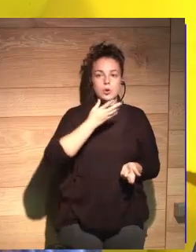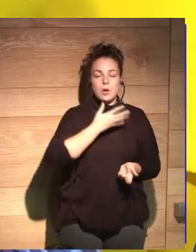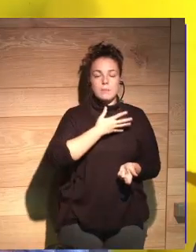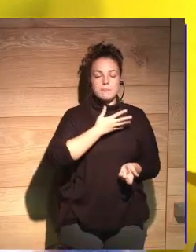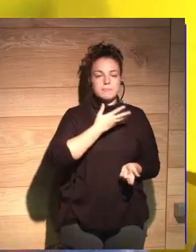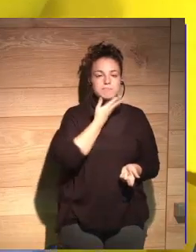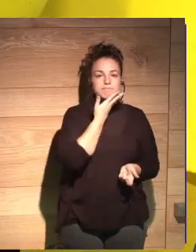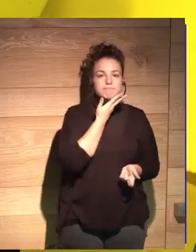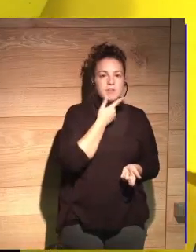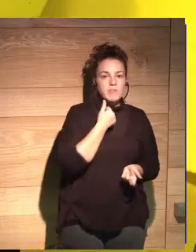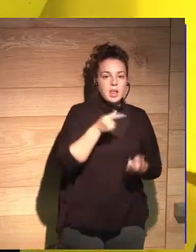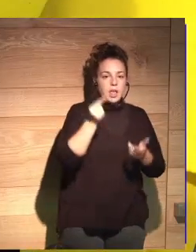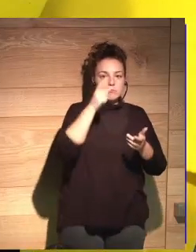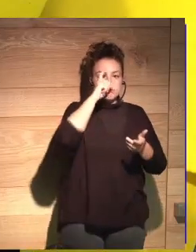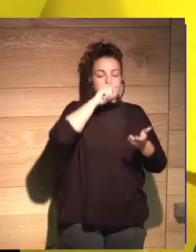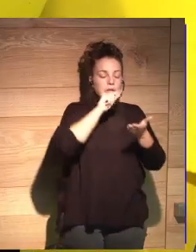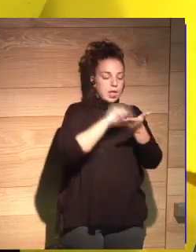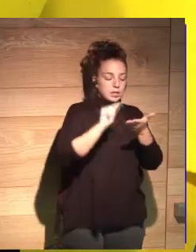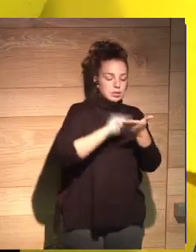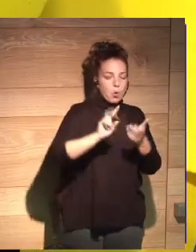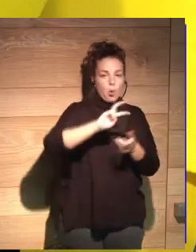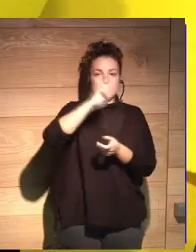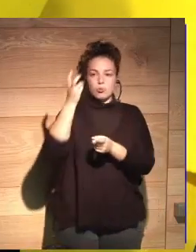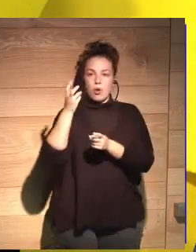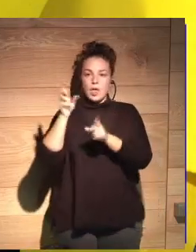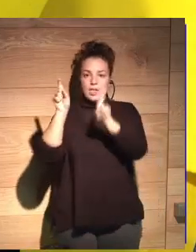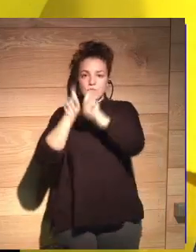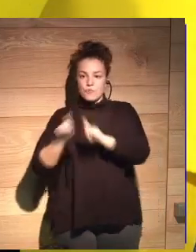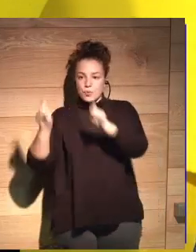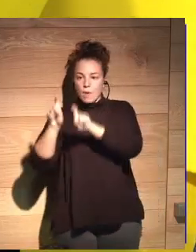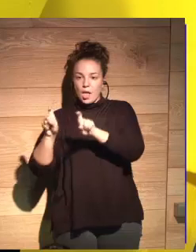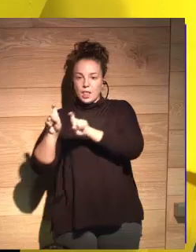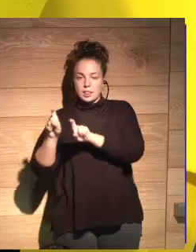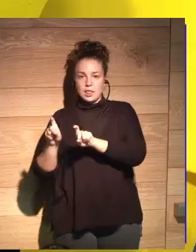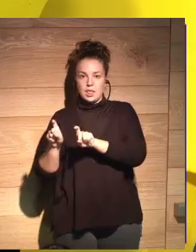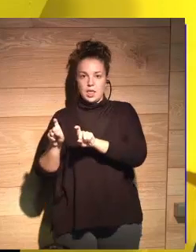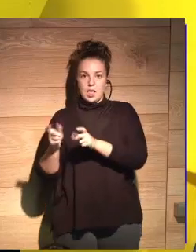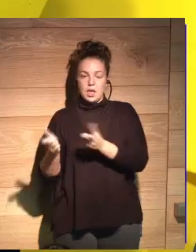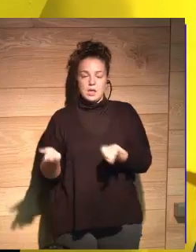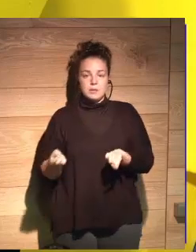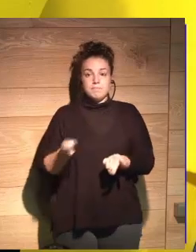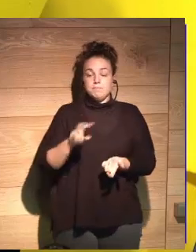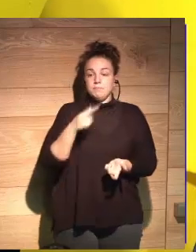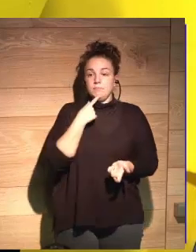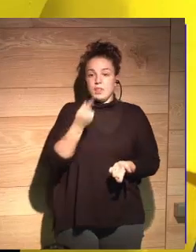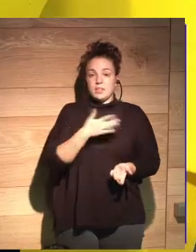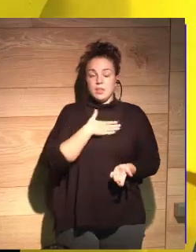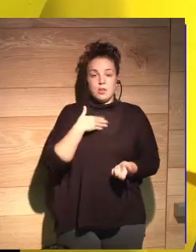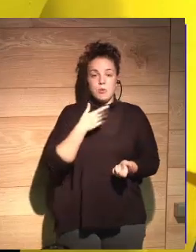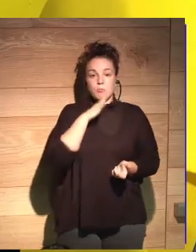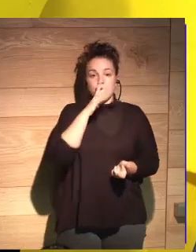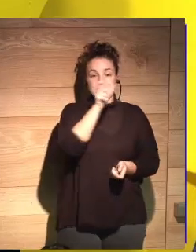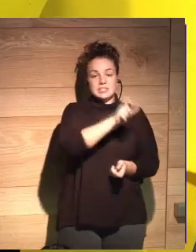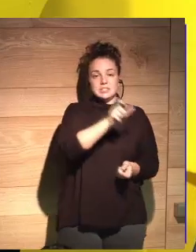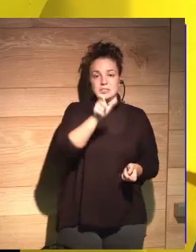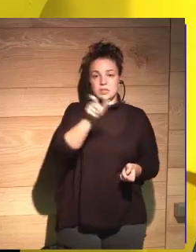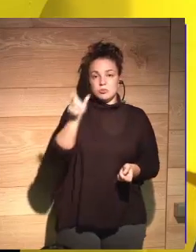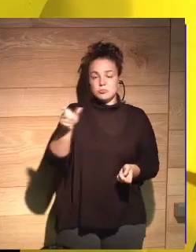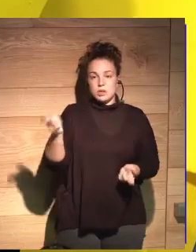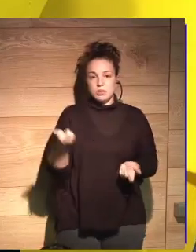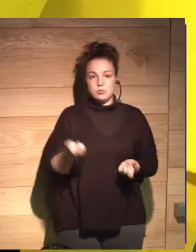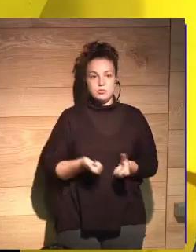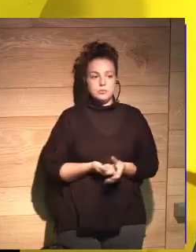rather to write it down, or they're very good with computers. What I want to say is that human beings